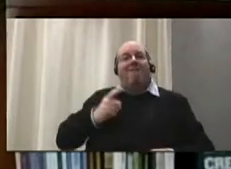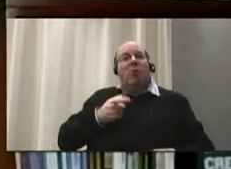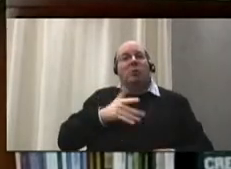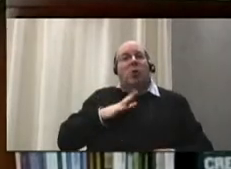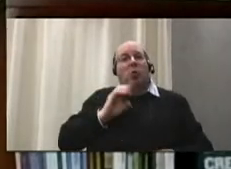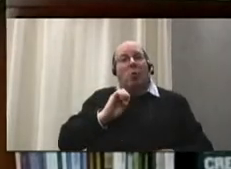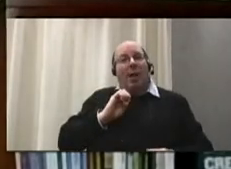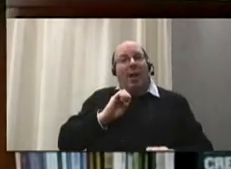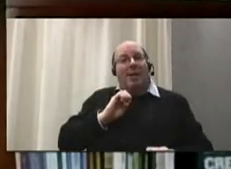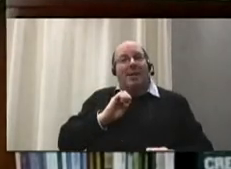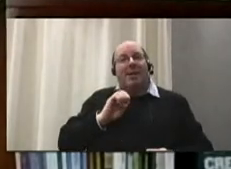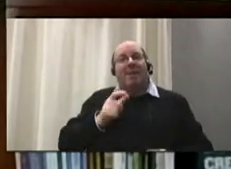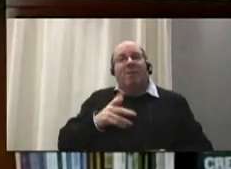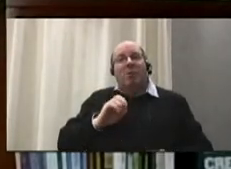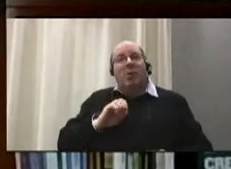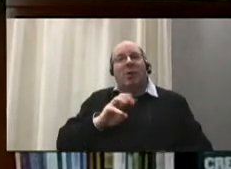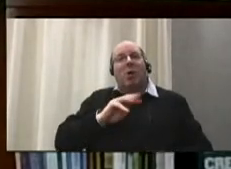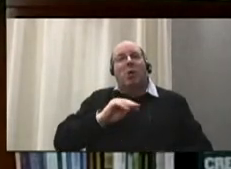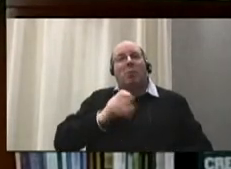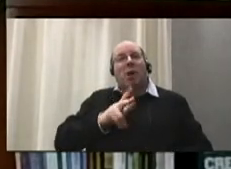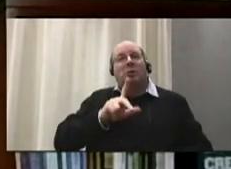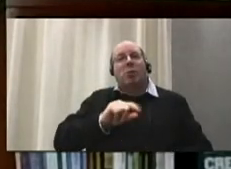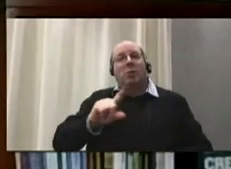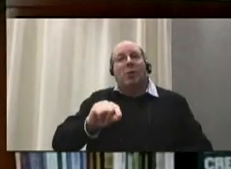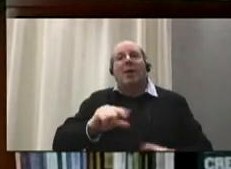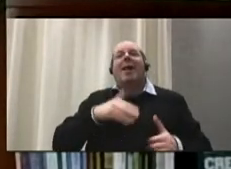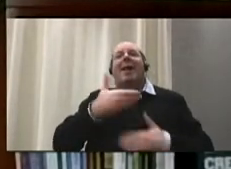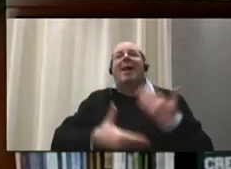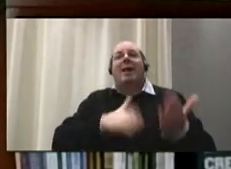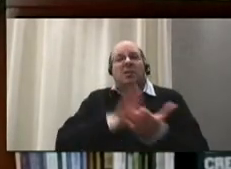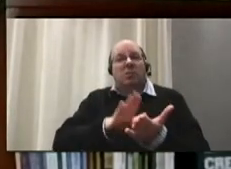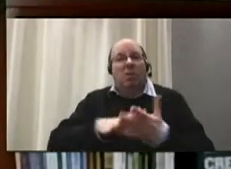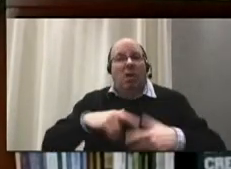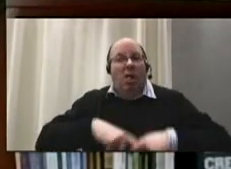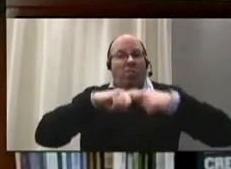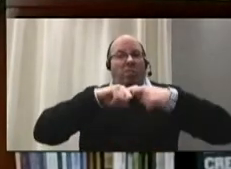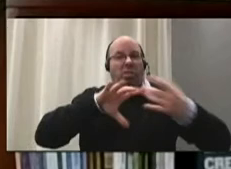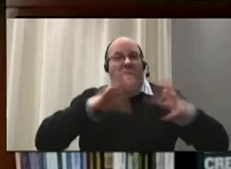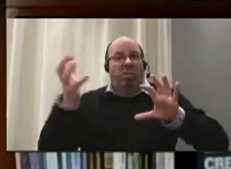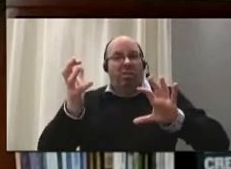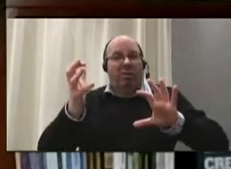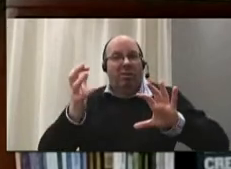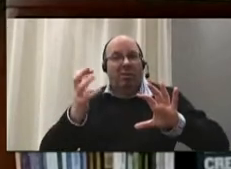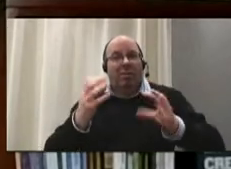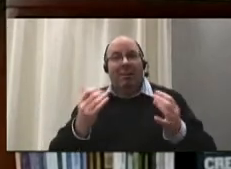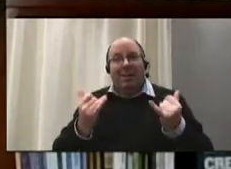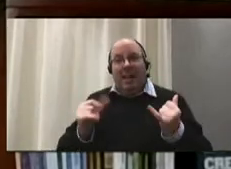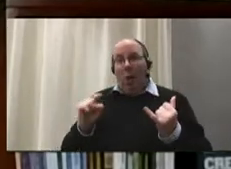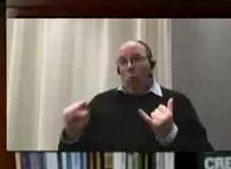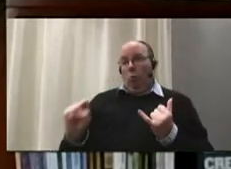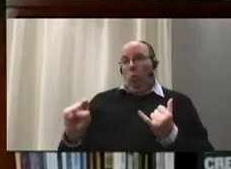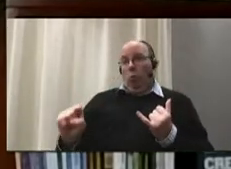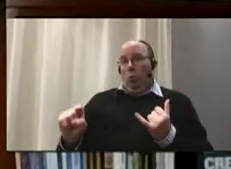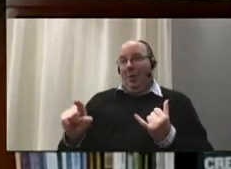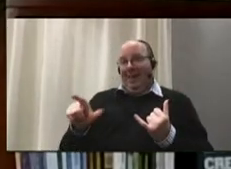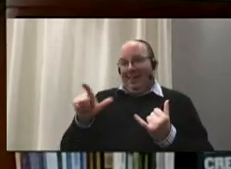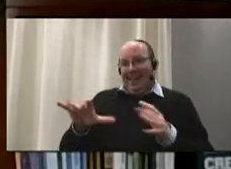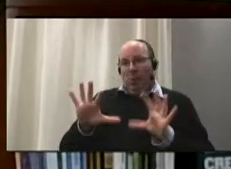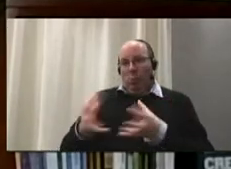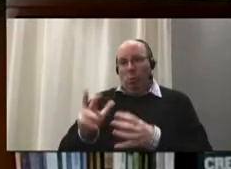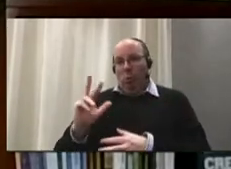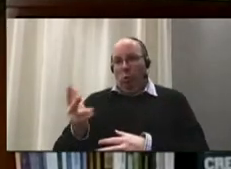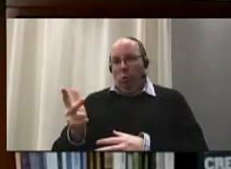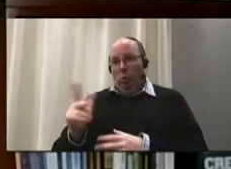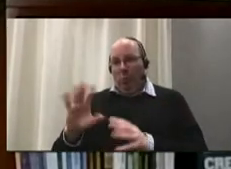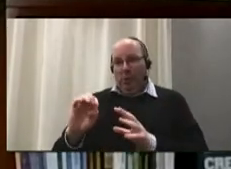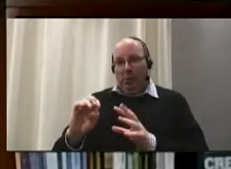of 2020, okay? So third grade should be the mark in which we're really looking at development for reading and literacy. And I